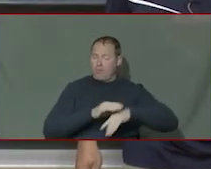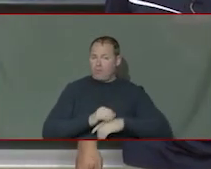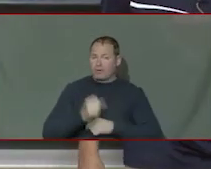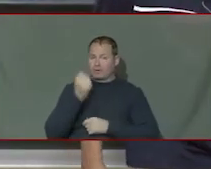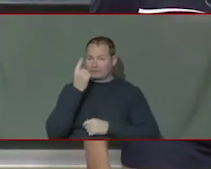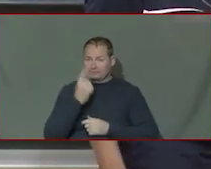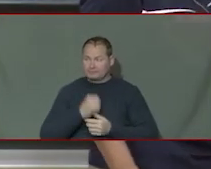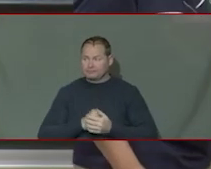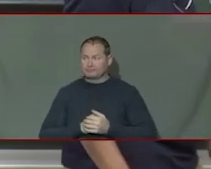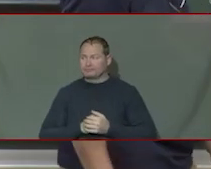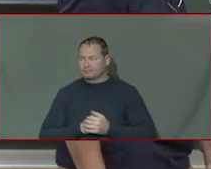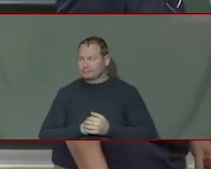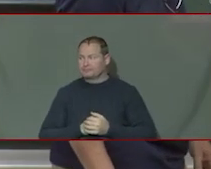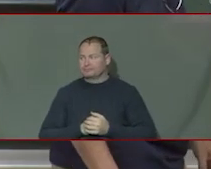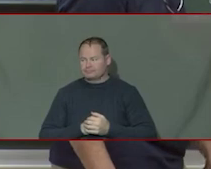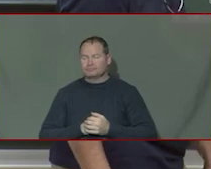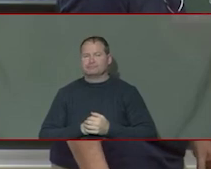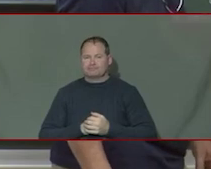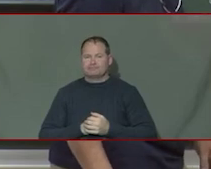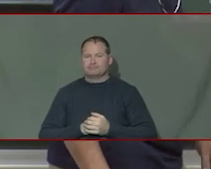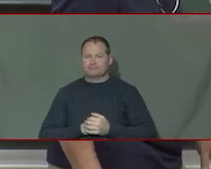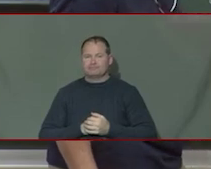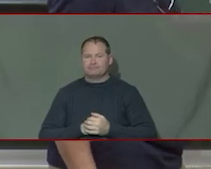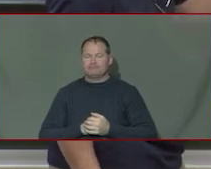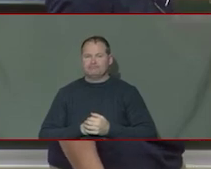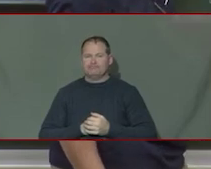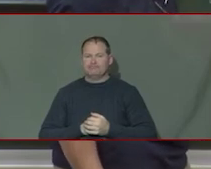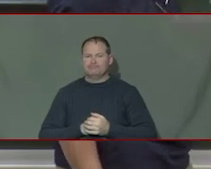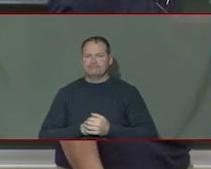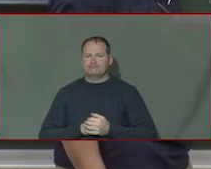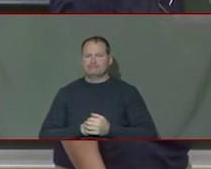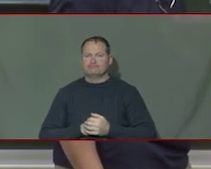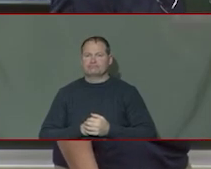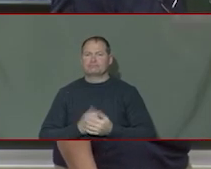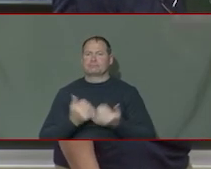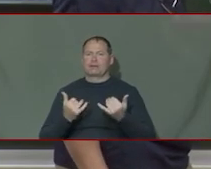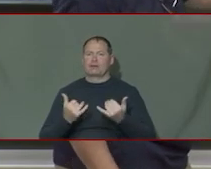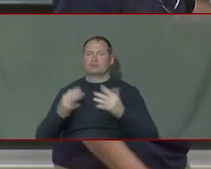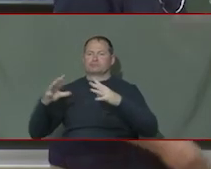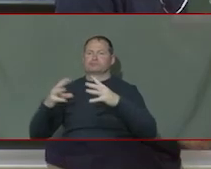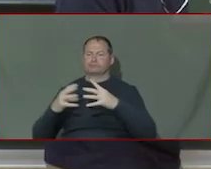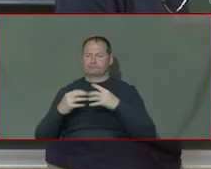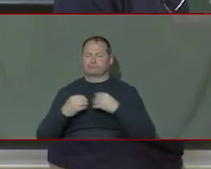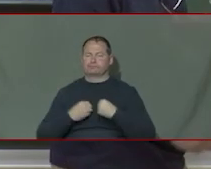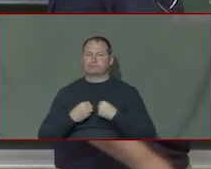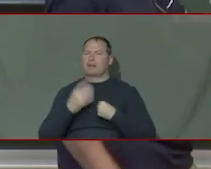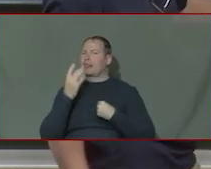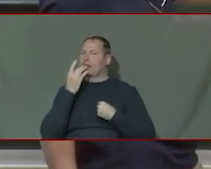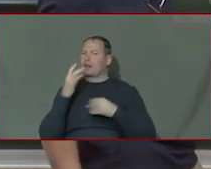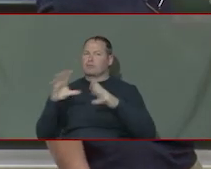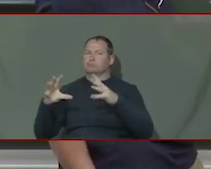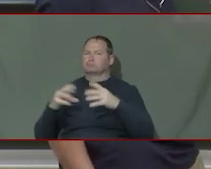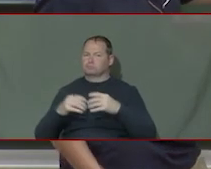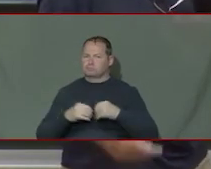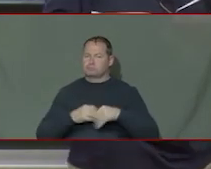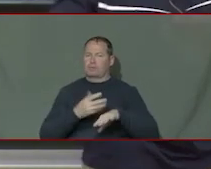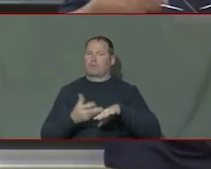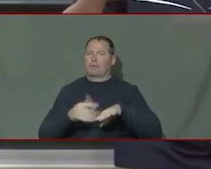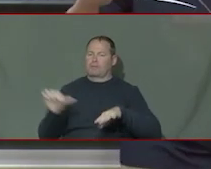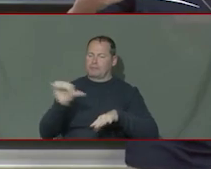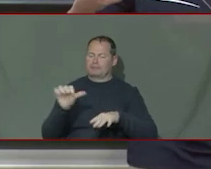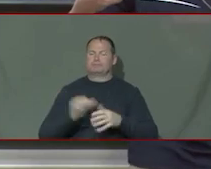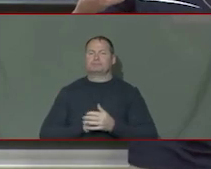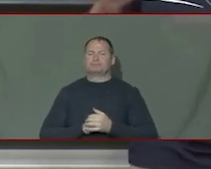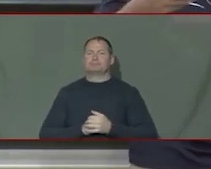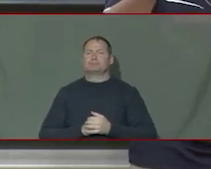together? All right, that is the case with the absorption of salts. So let's see. I've described